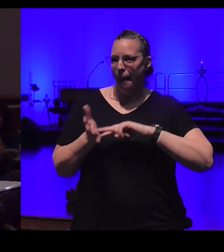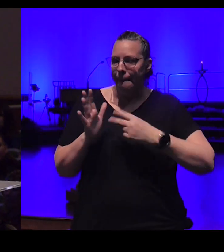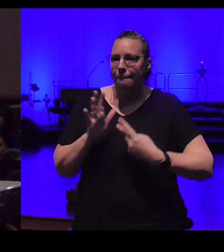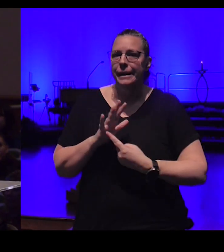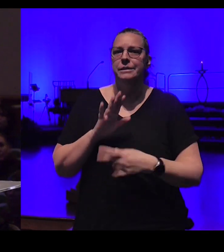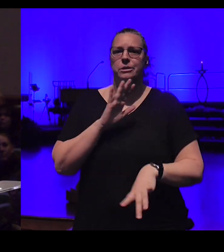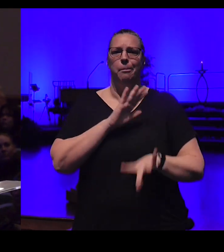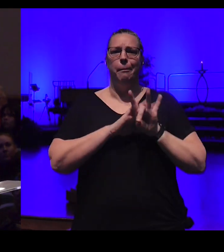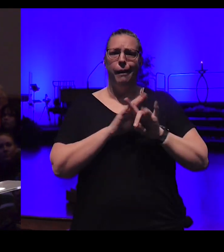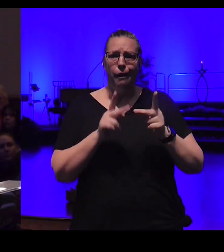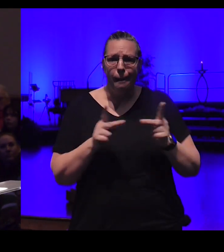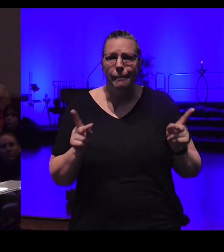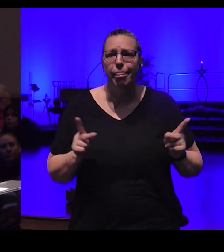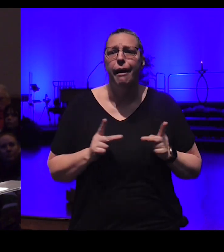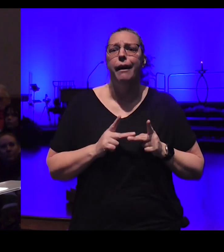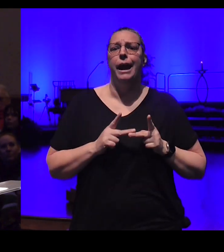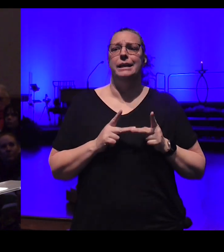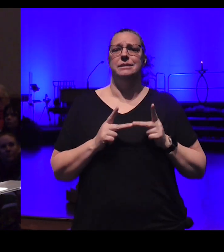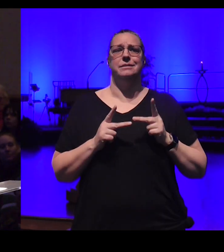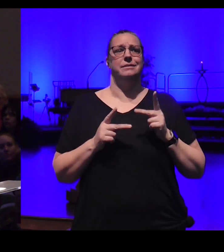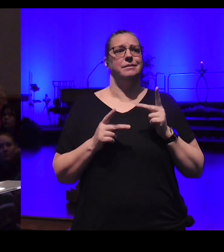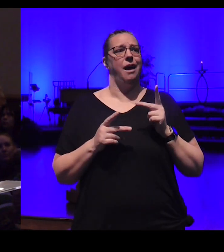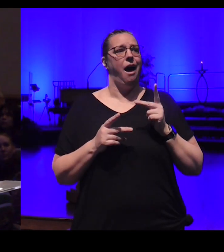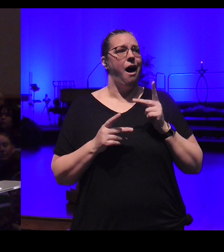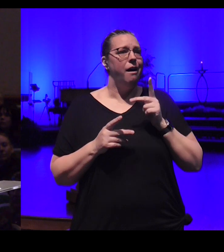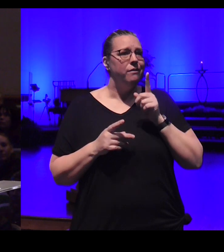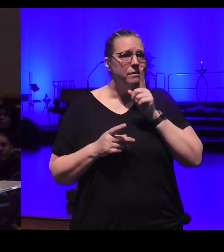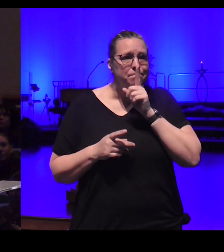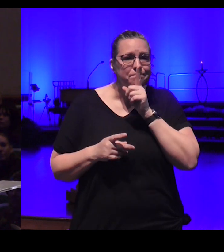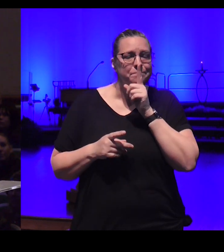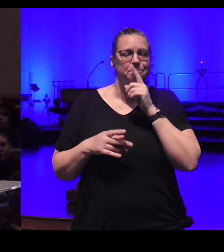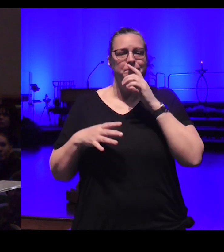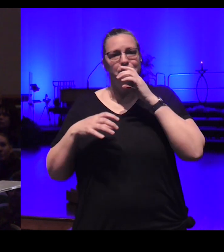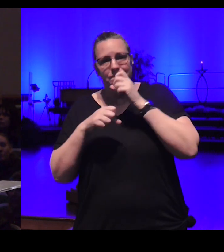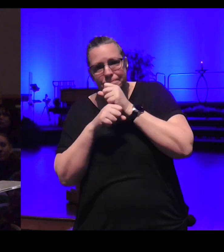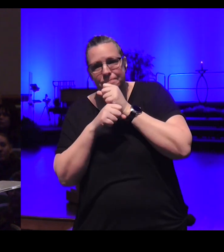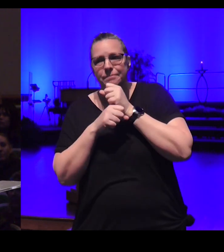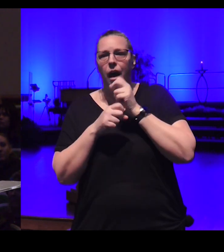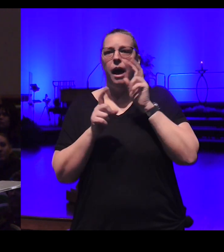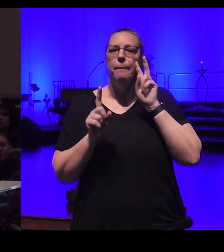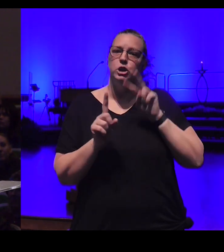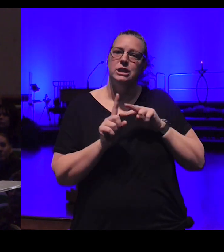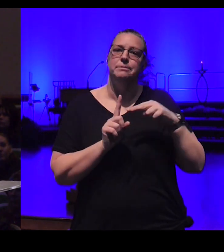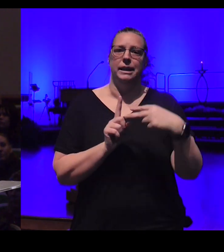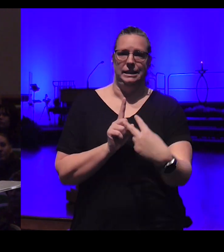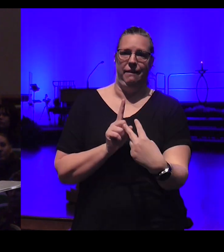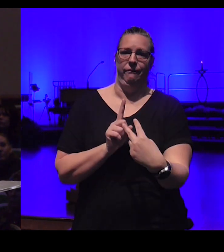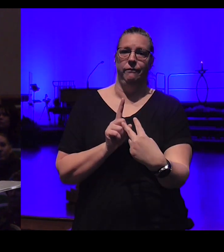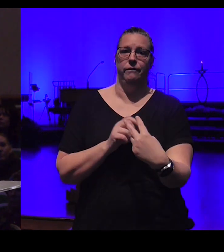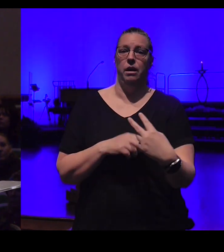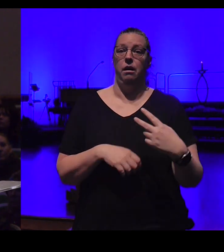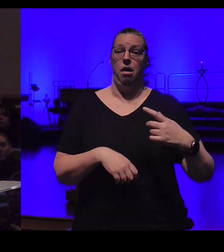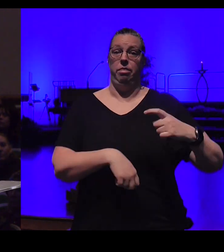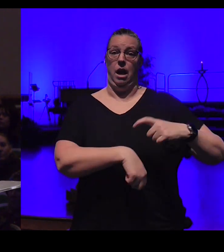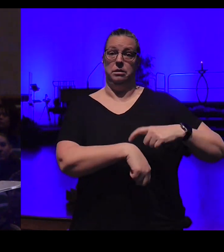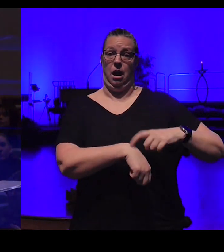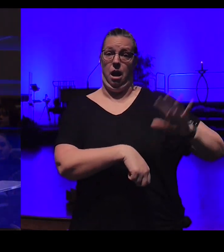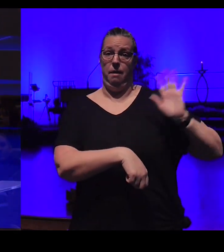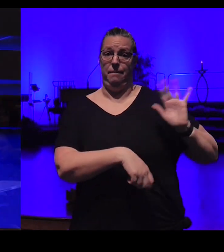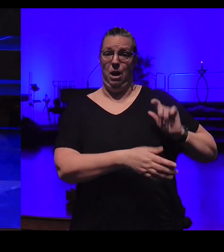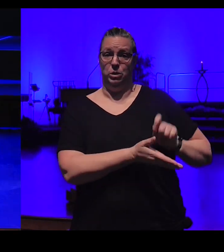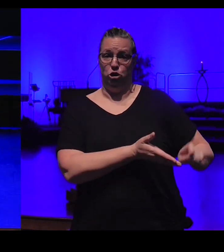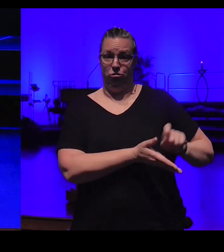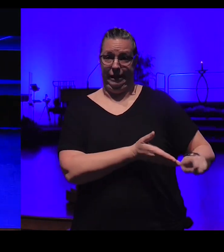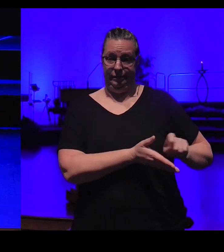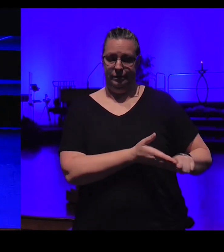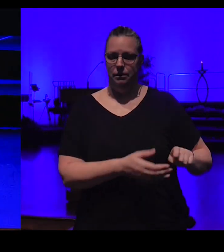of communion, of intimacy, and perspective. And in the time and place where this was written, as Emmett Fox,